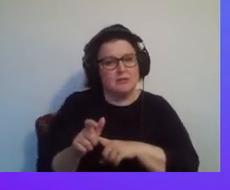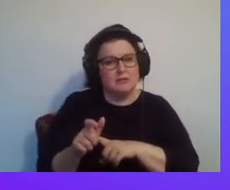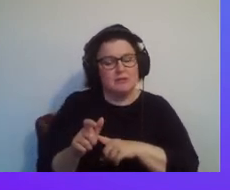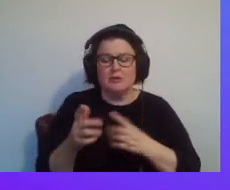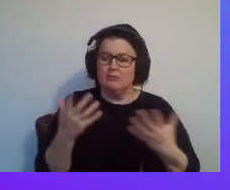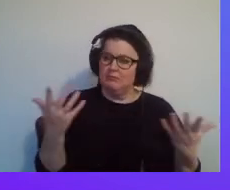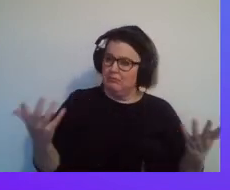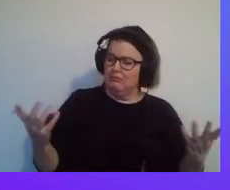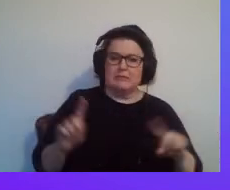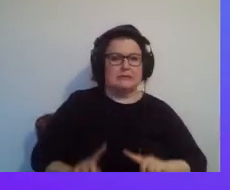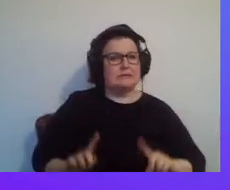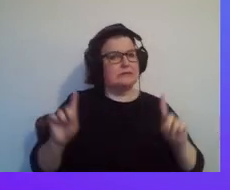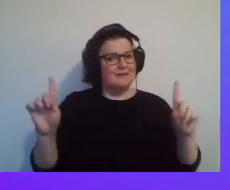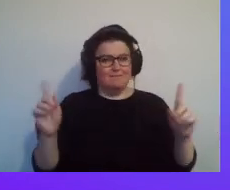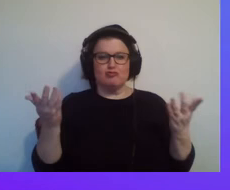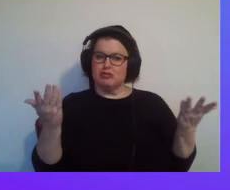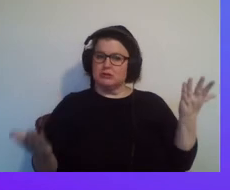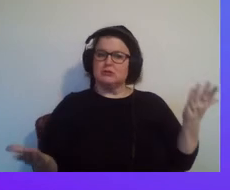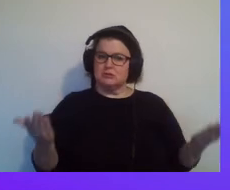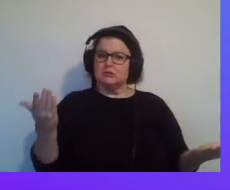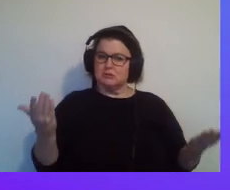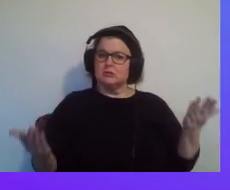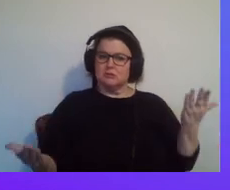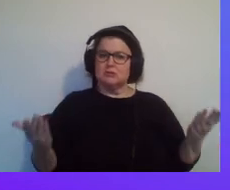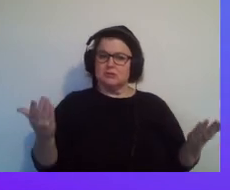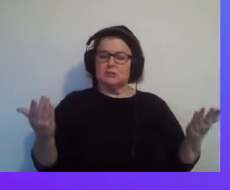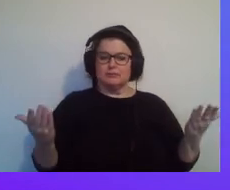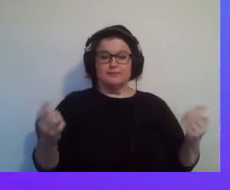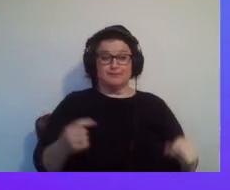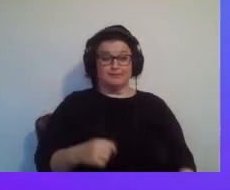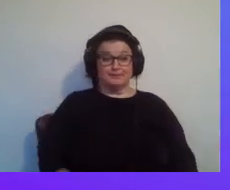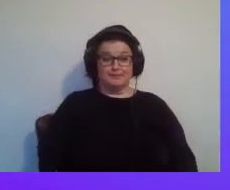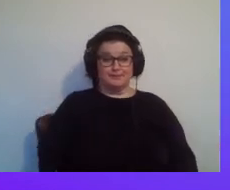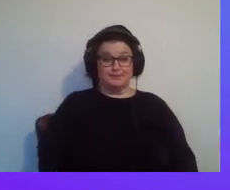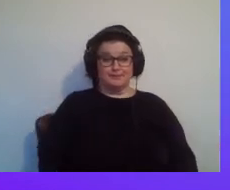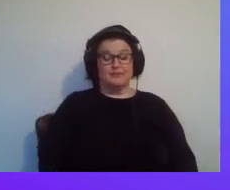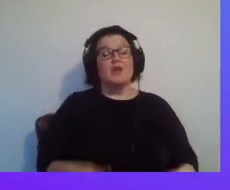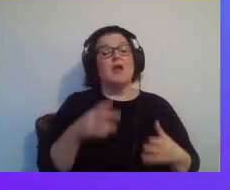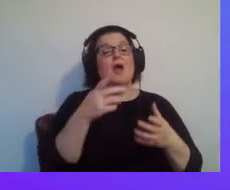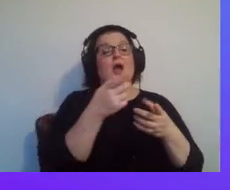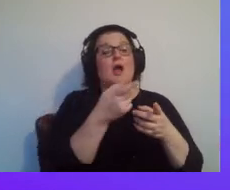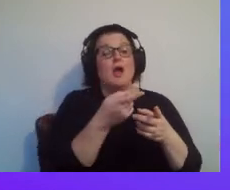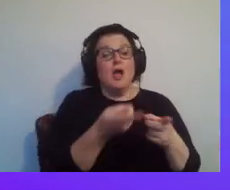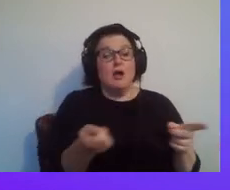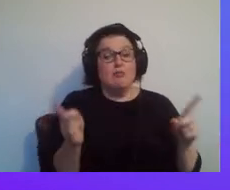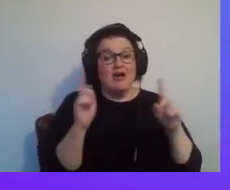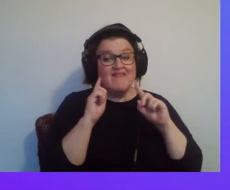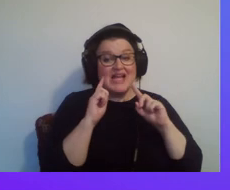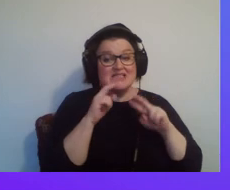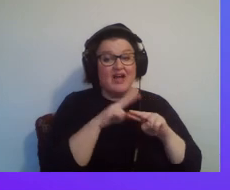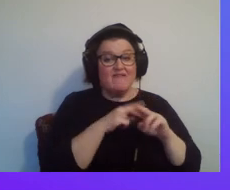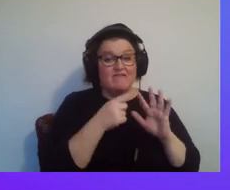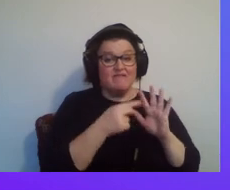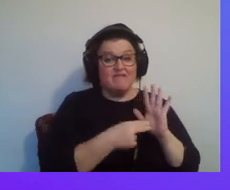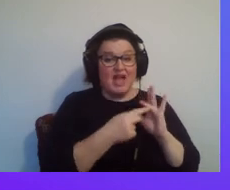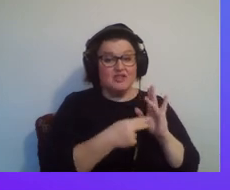two. Can you help? Sure. You know, one of the things we know, not only from COVID, but from other infectious diseases and